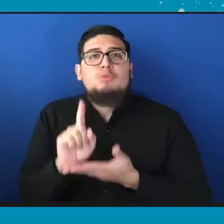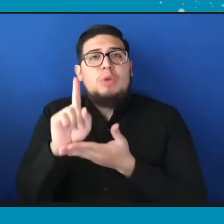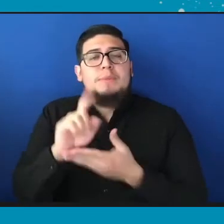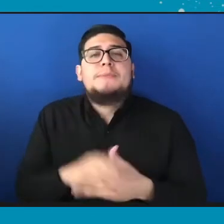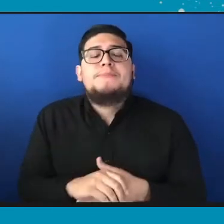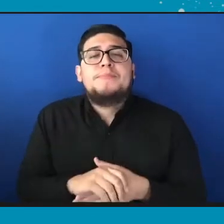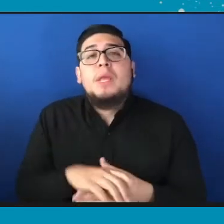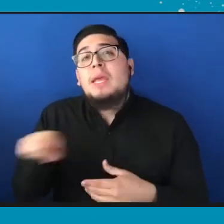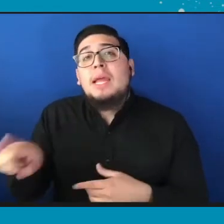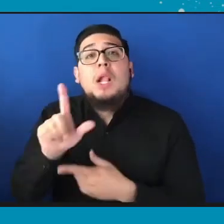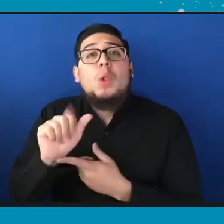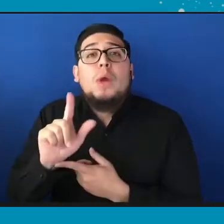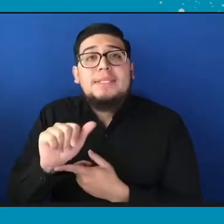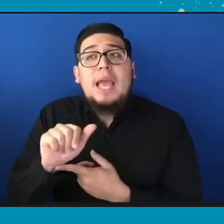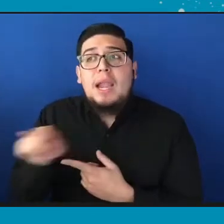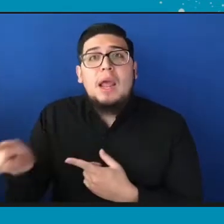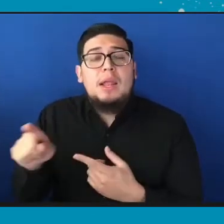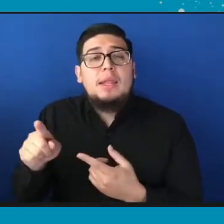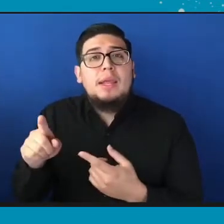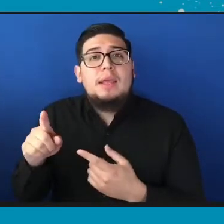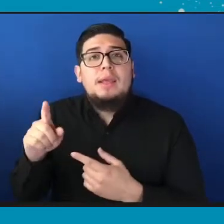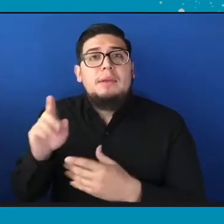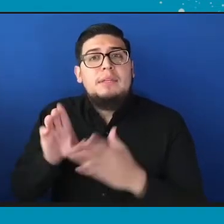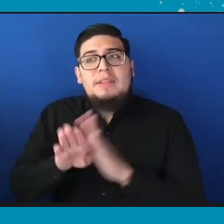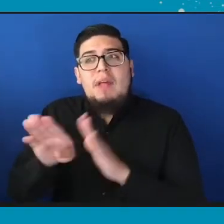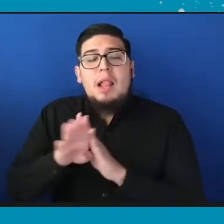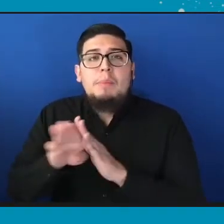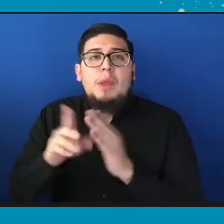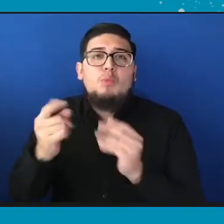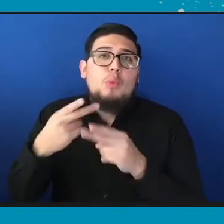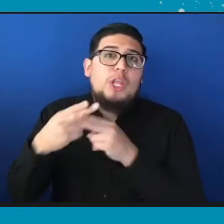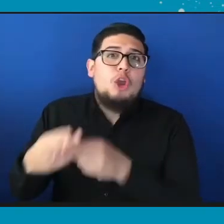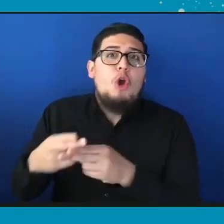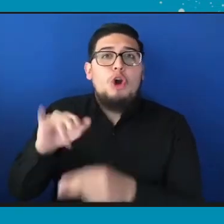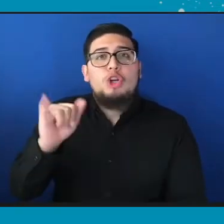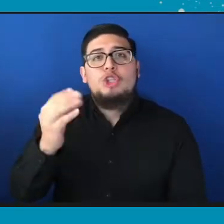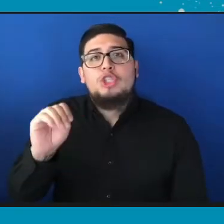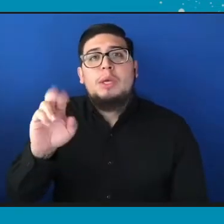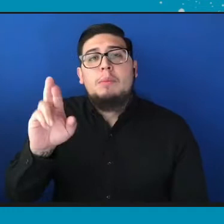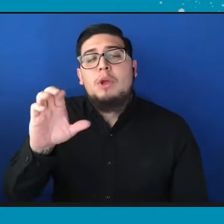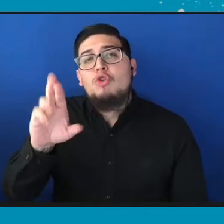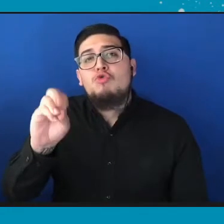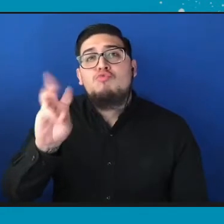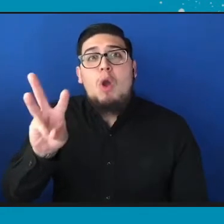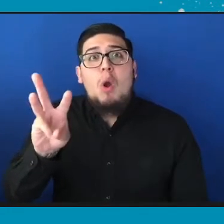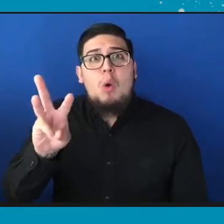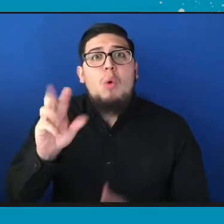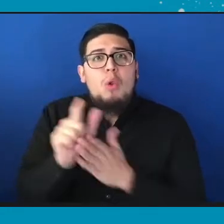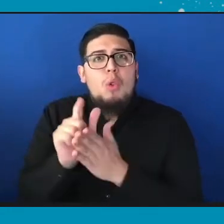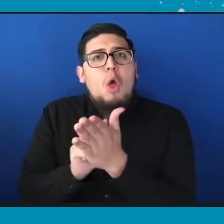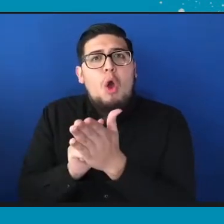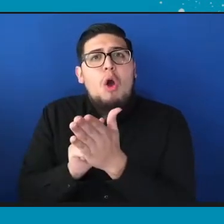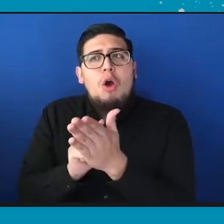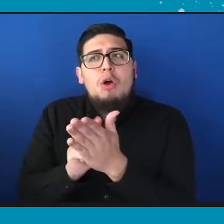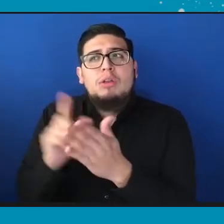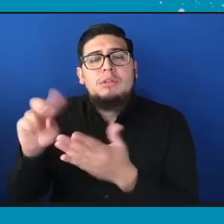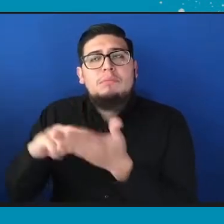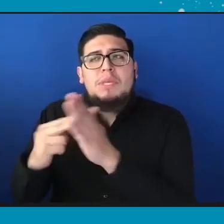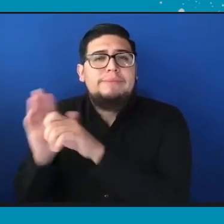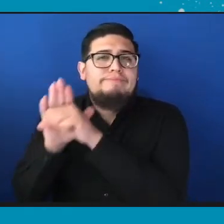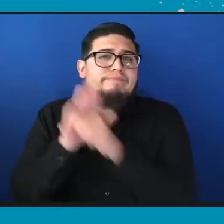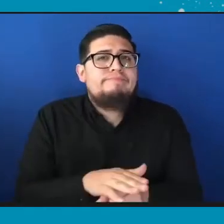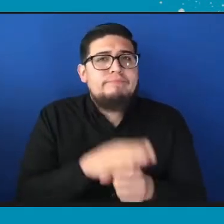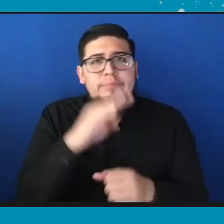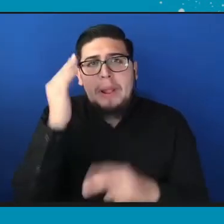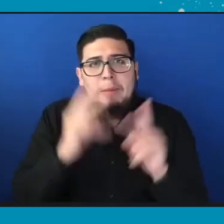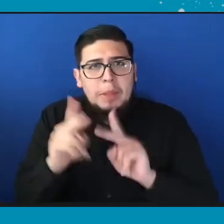were developing what would become Jim Crow, they were very specific that they were there